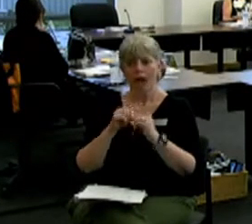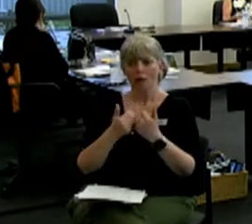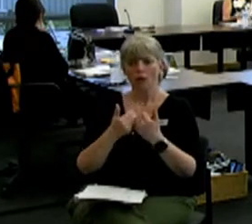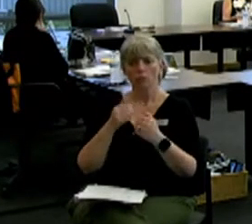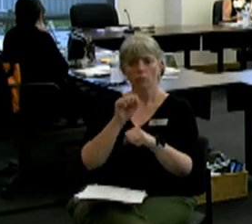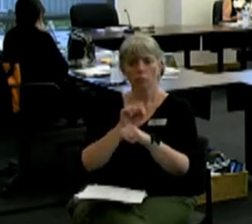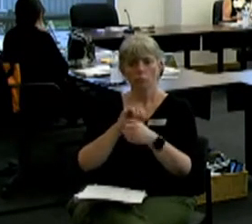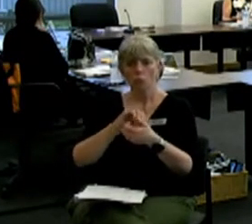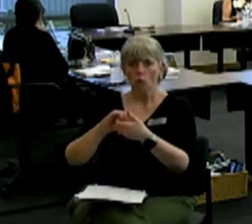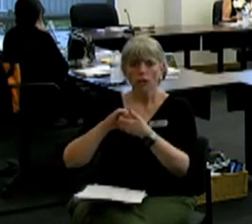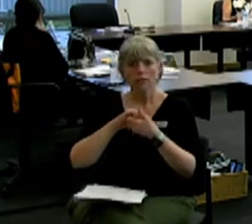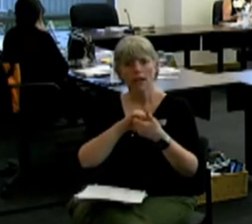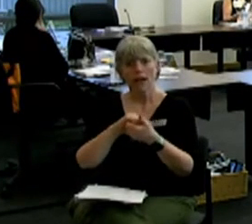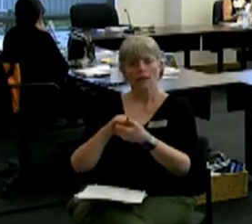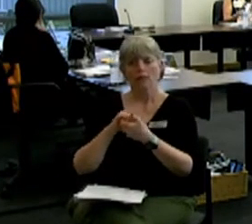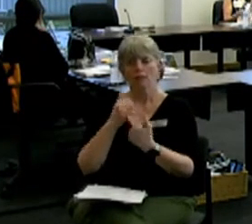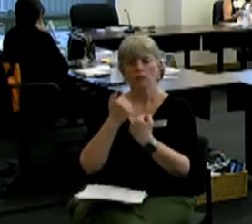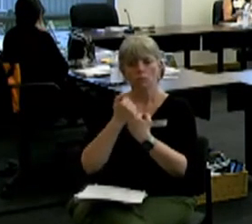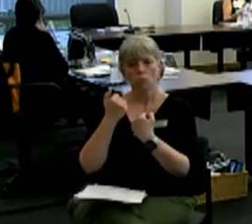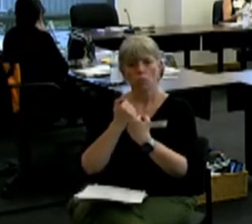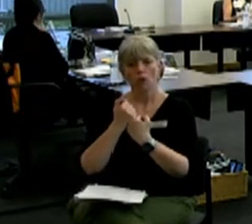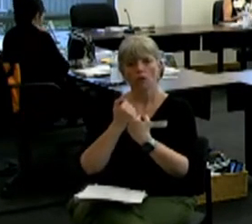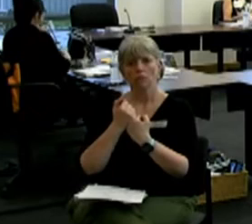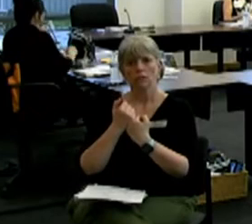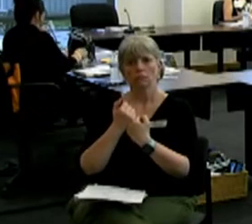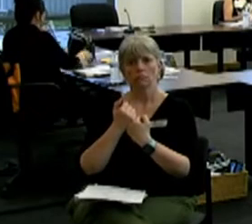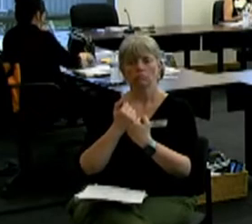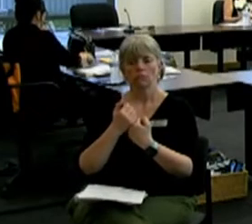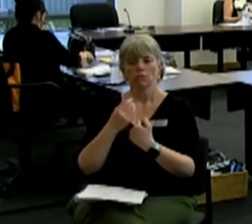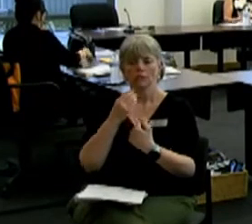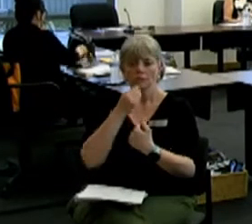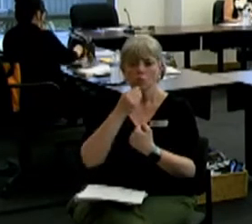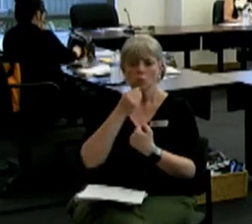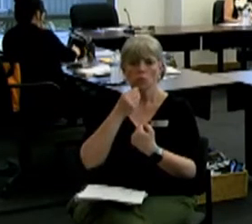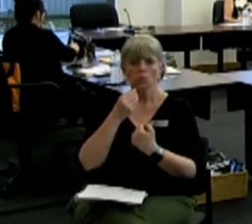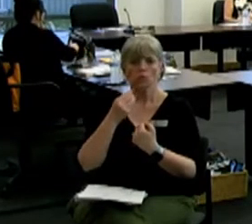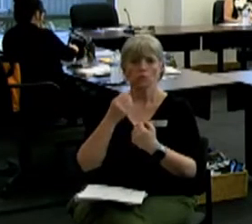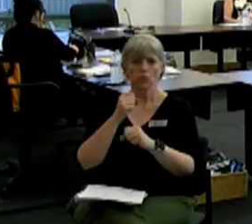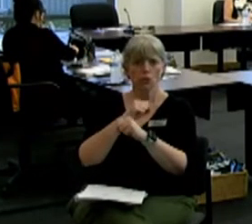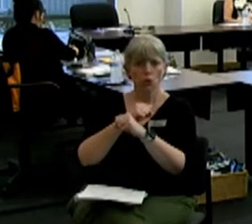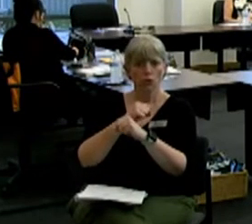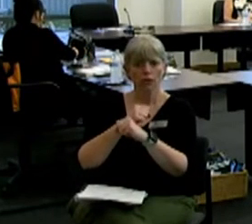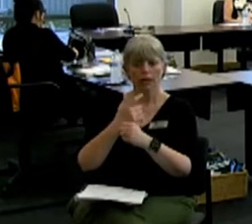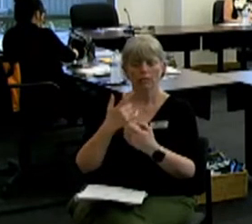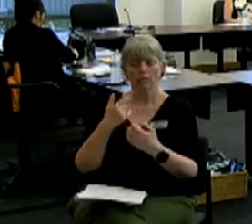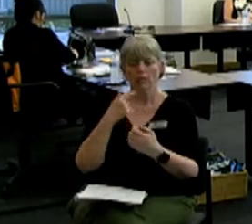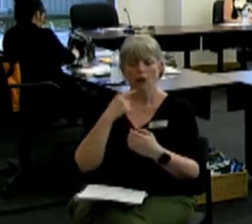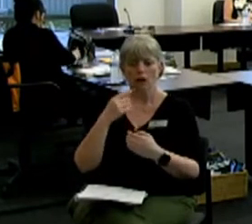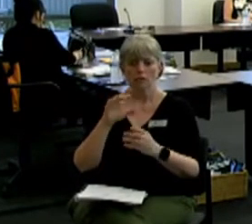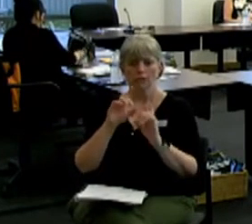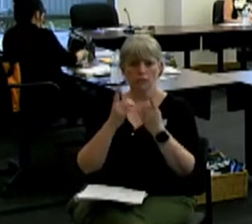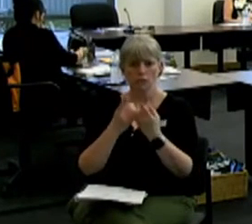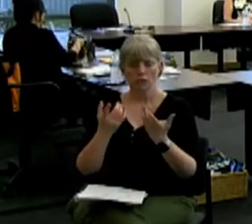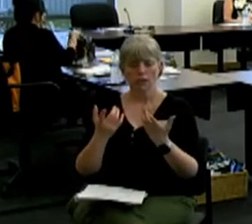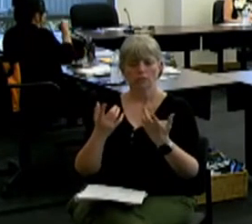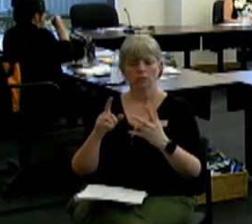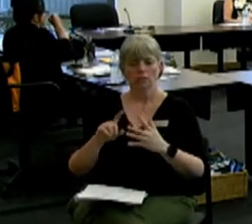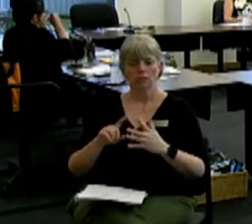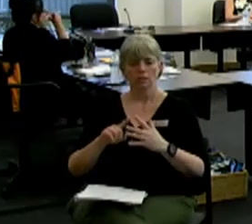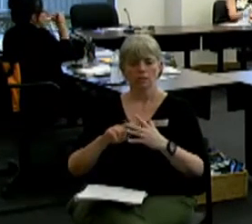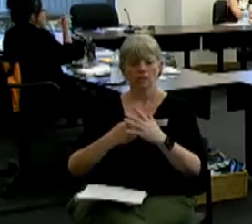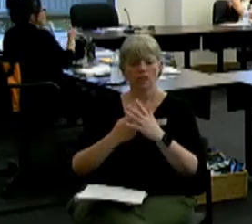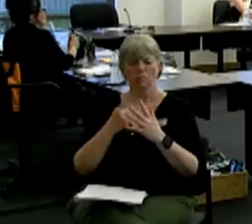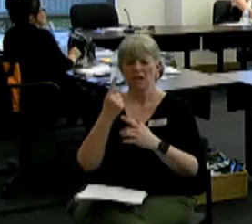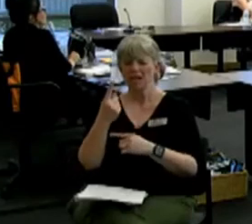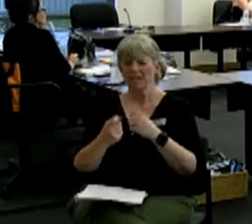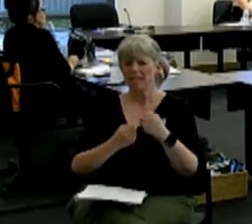work together to help support food insecurity and access to food in our district? And since we started that a year and a half